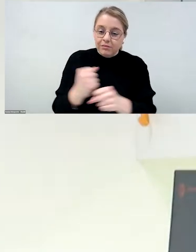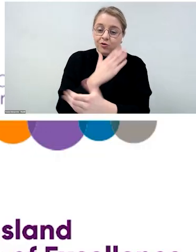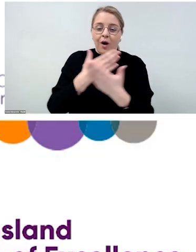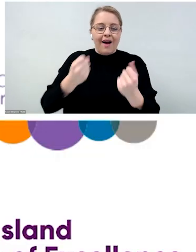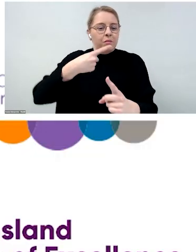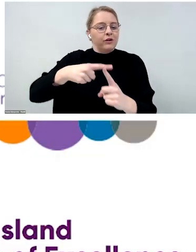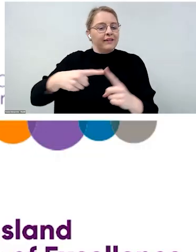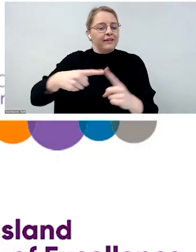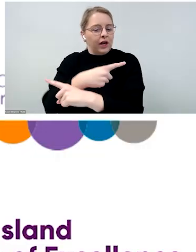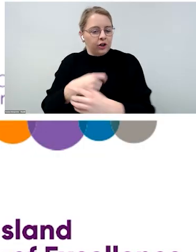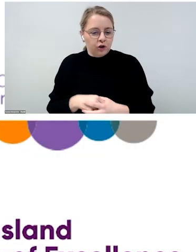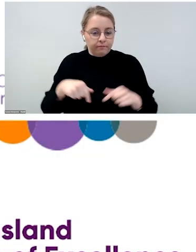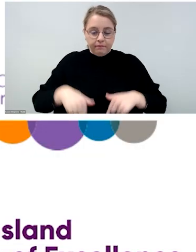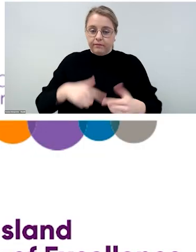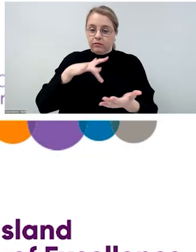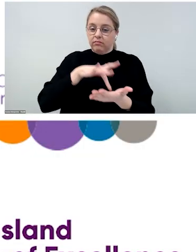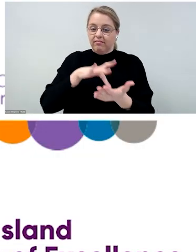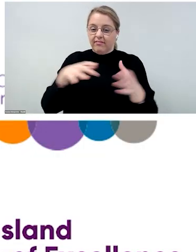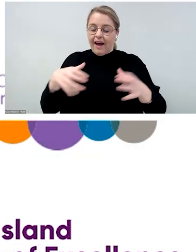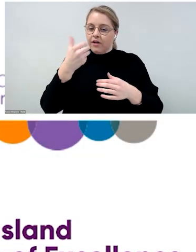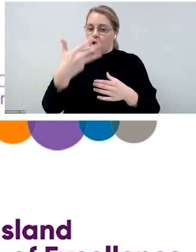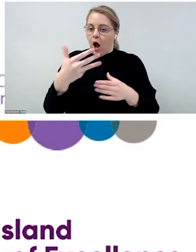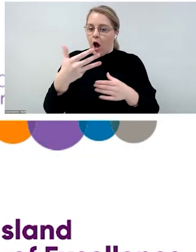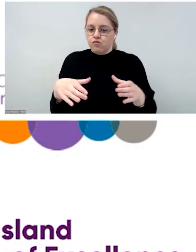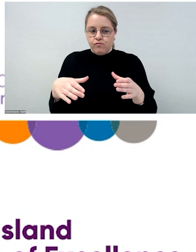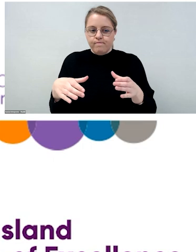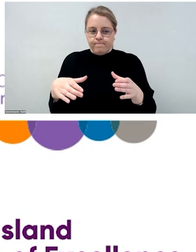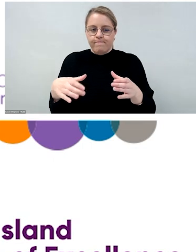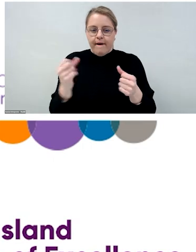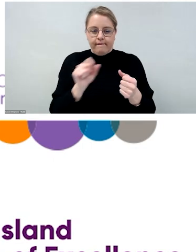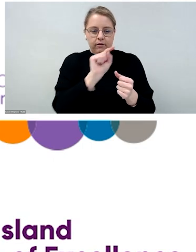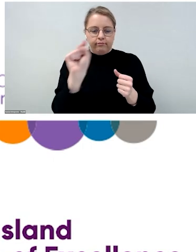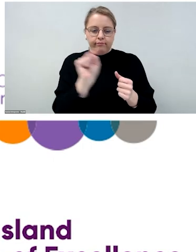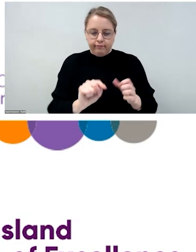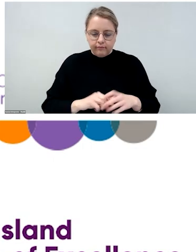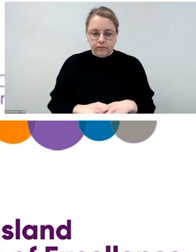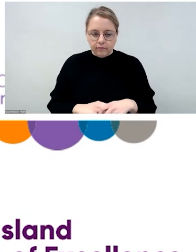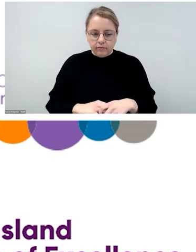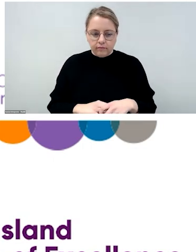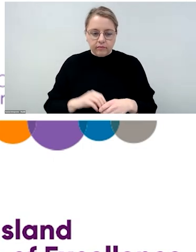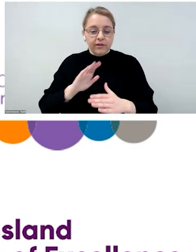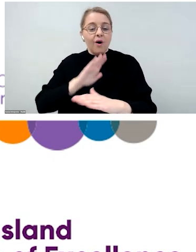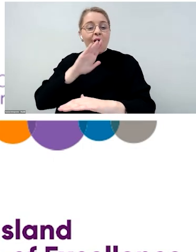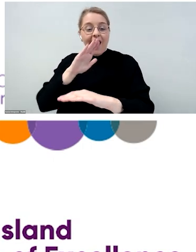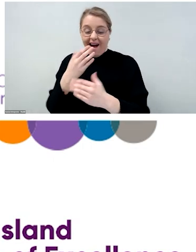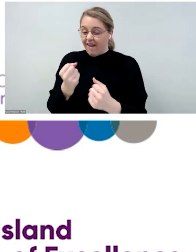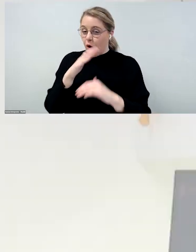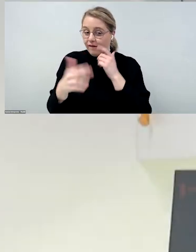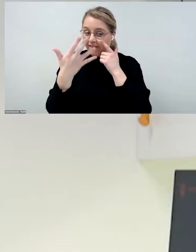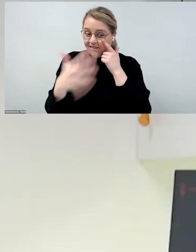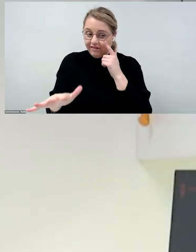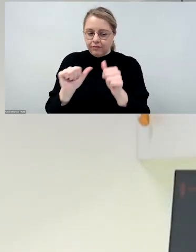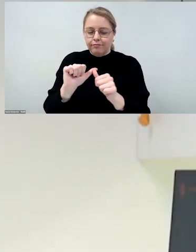We call this the consortium. There are also more than 50 wonderful partnering and collaborating